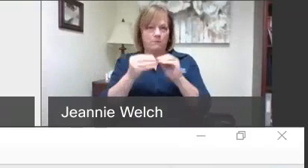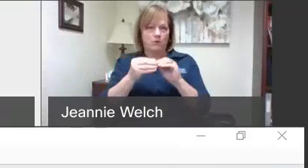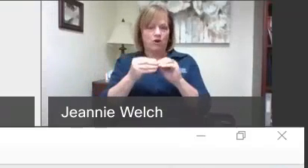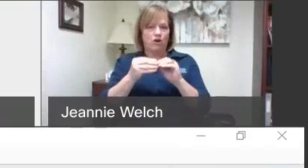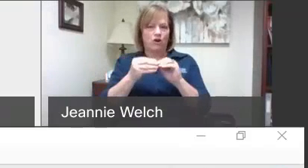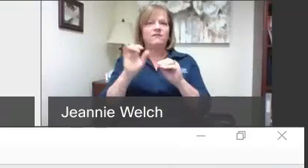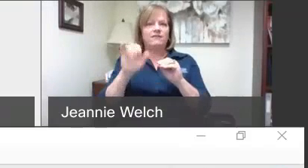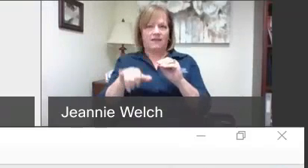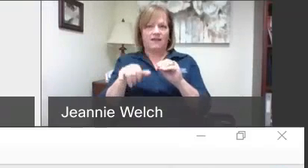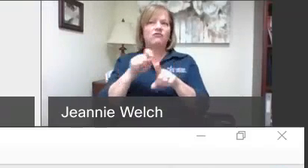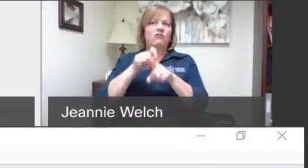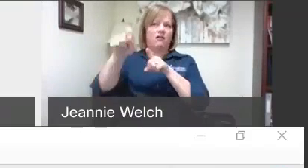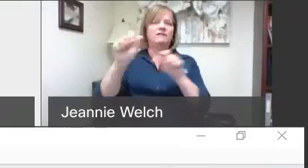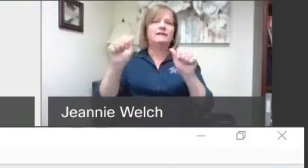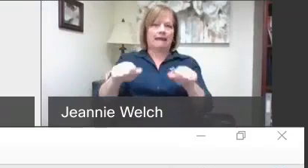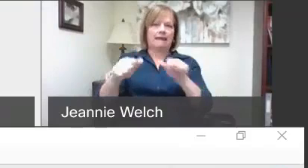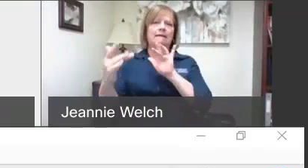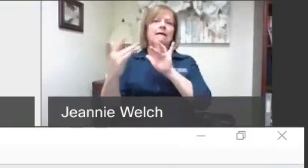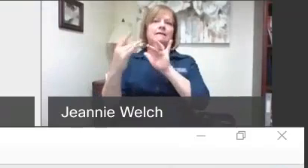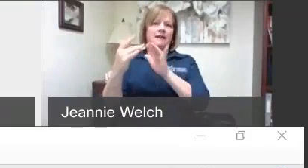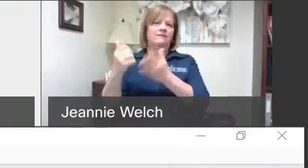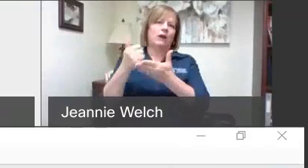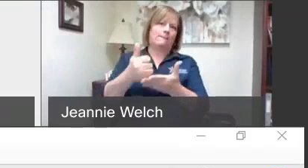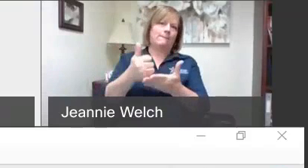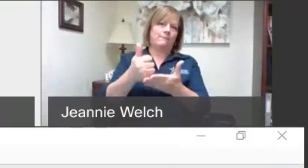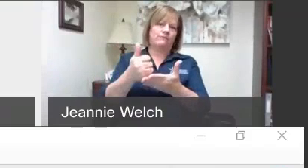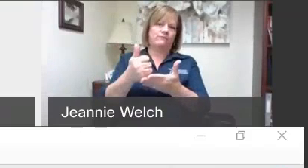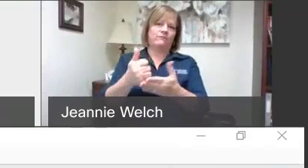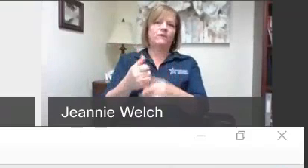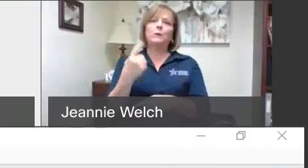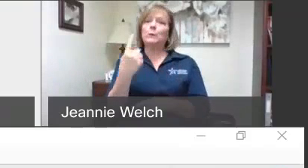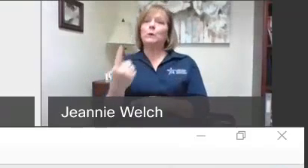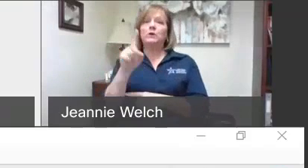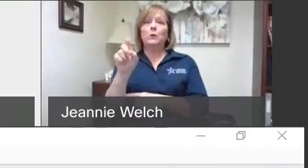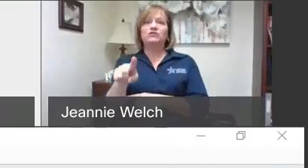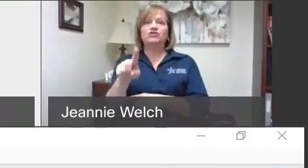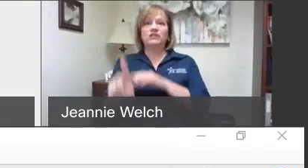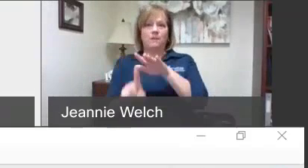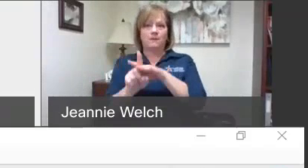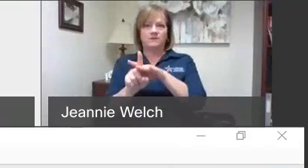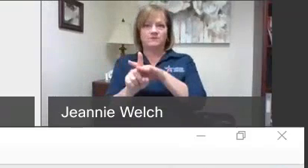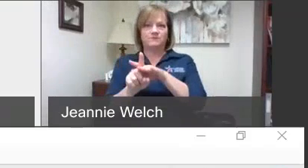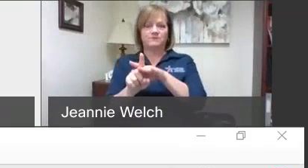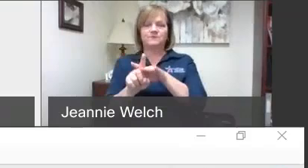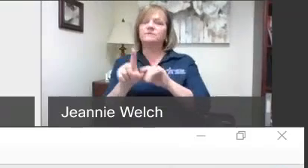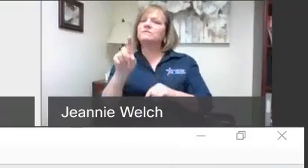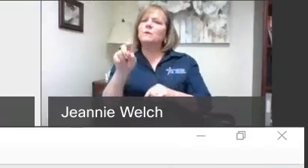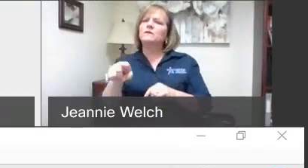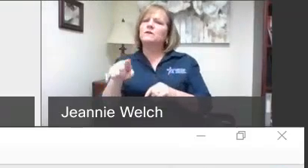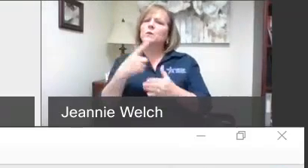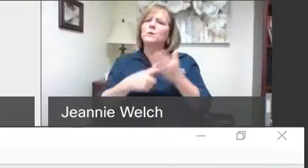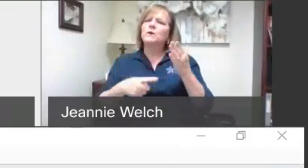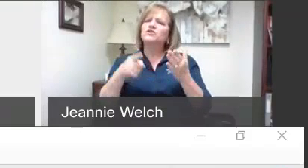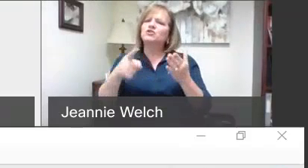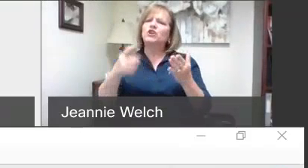holiday break. Perfect. And we did have one question come in. It was, what are your thoughts on helping elementary, middle,